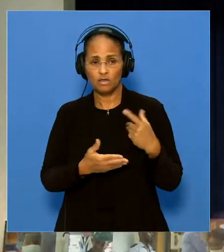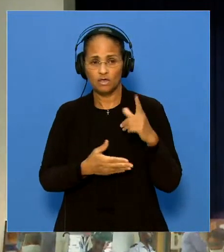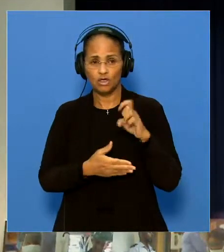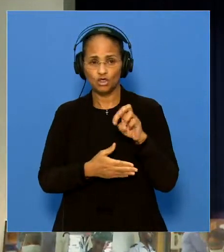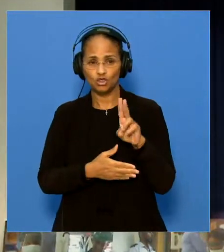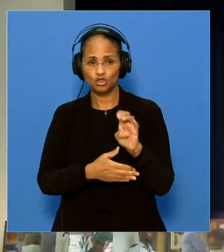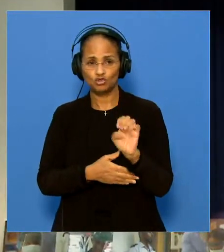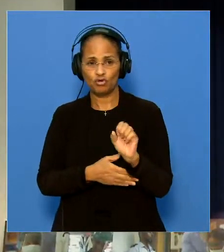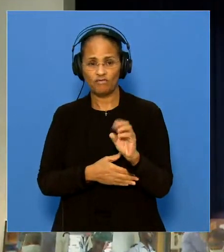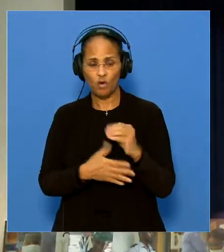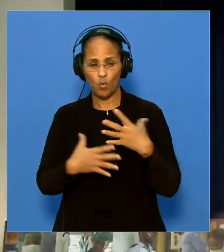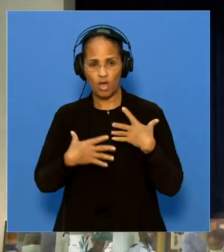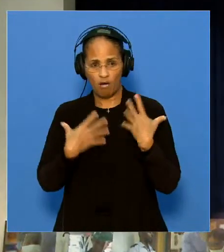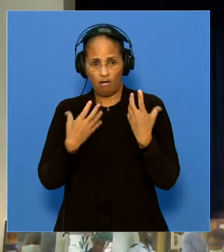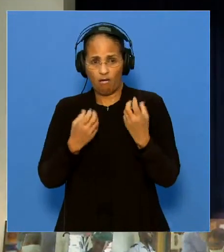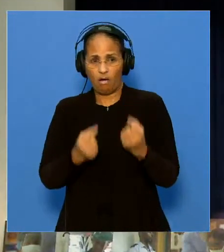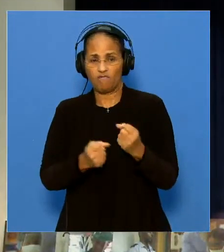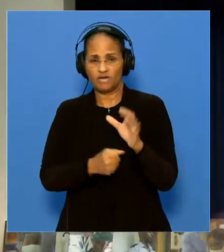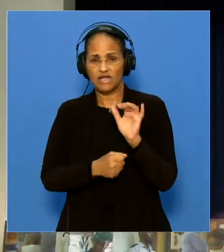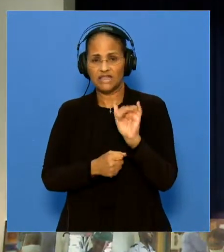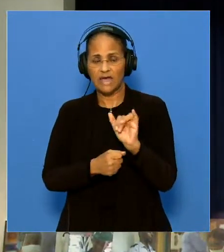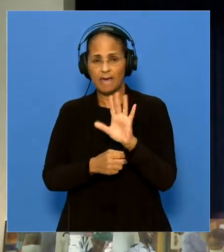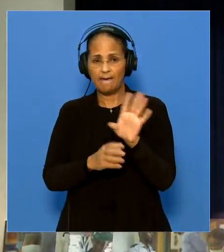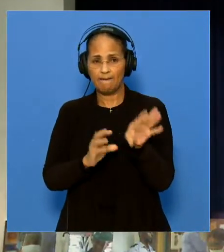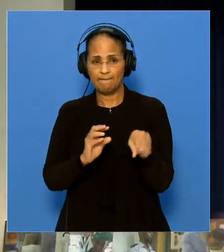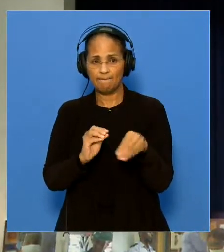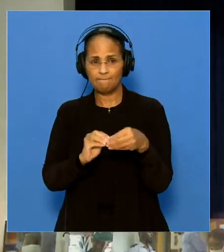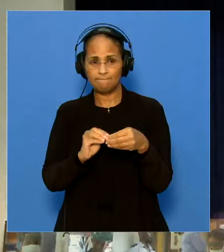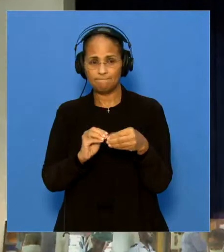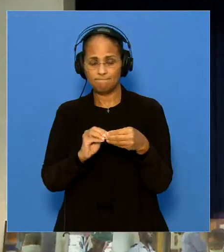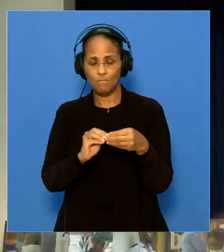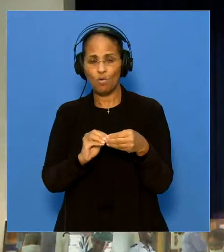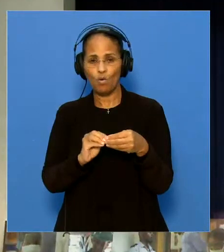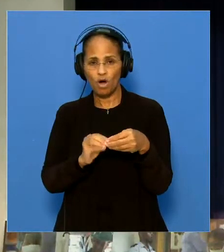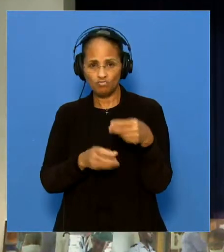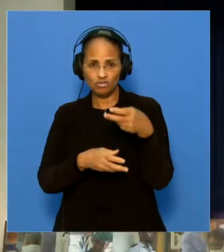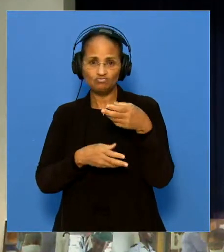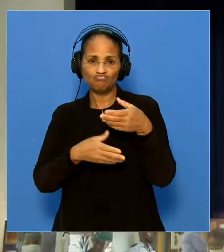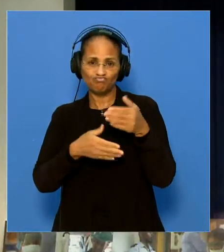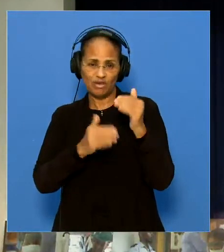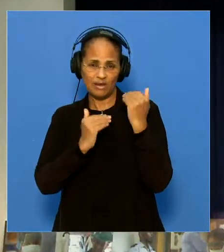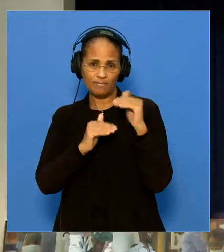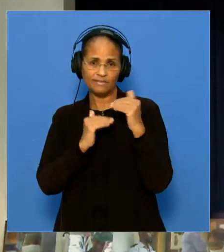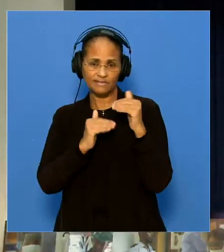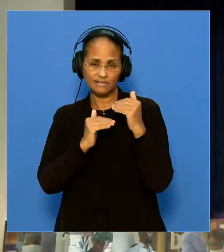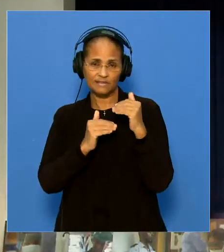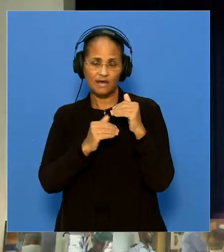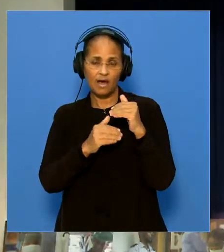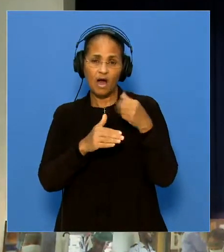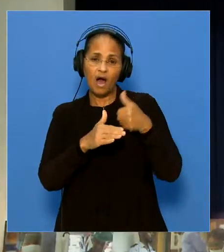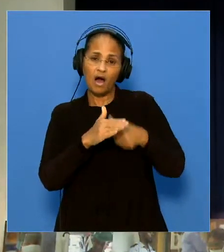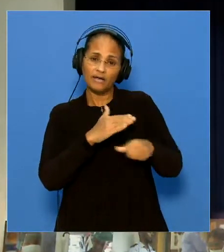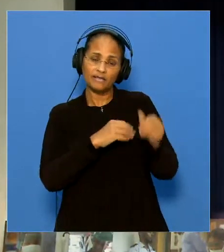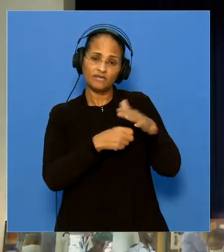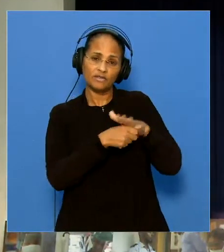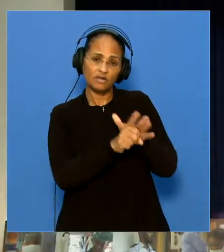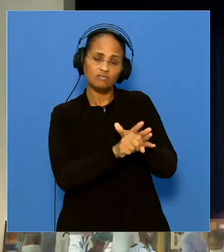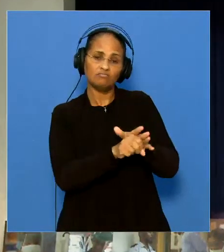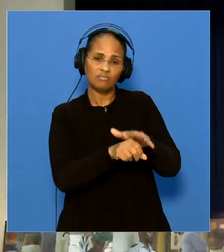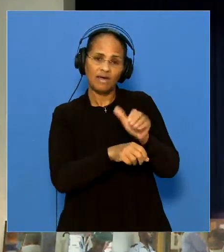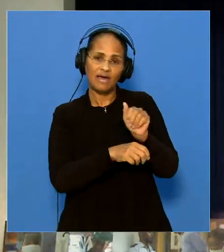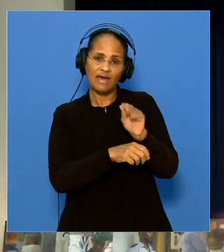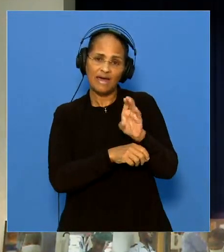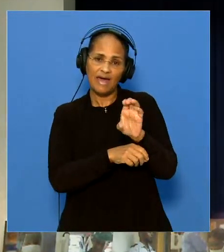are confident that the further measures that we're putting in place under the Quarantine COVID-19 No. 3 Amendment Act, which